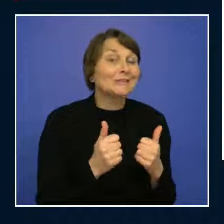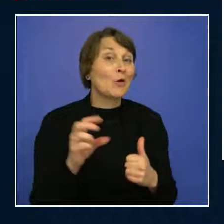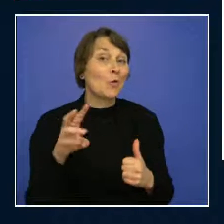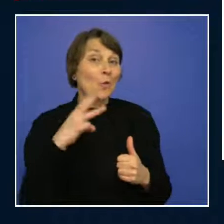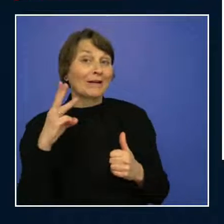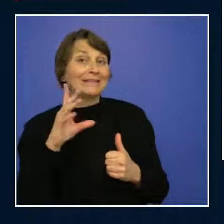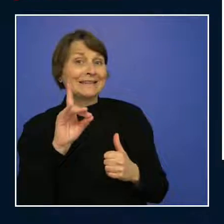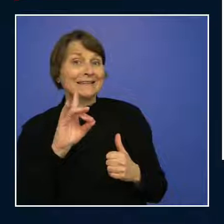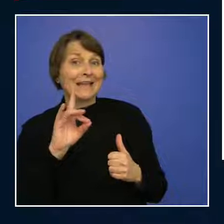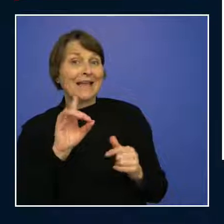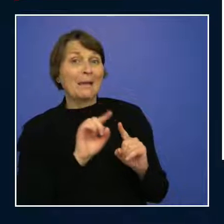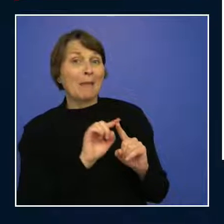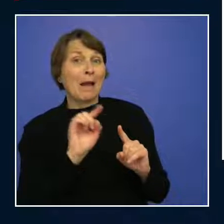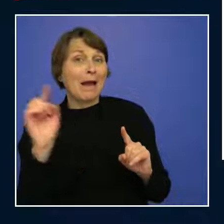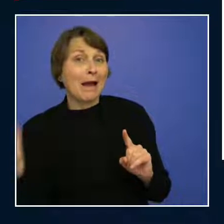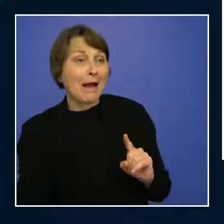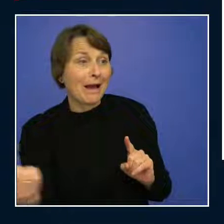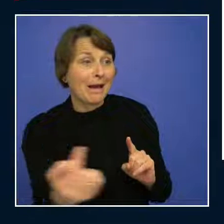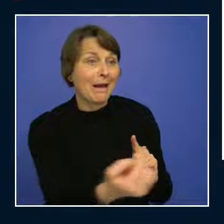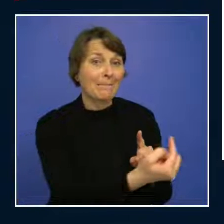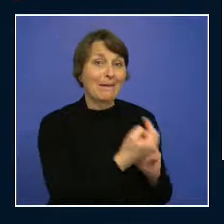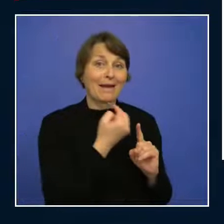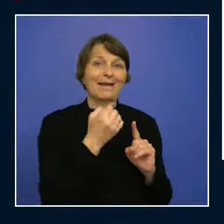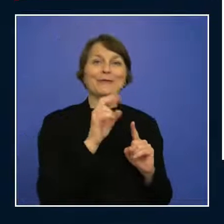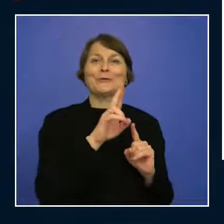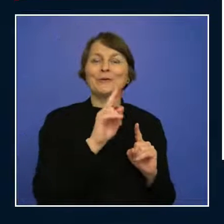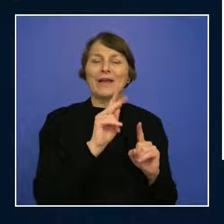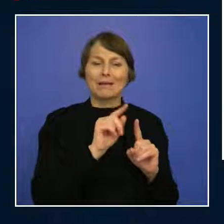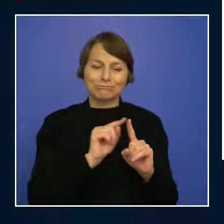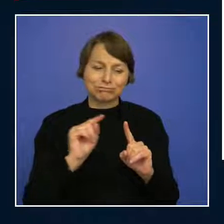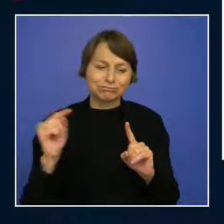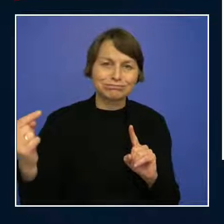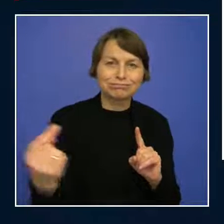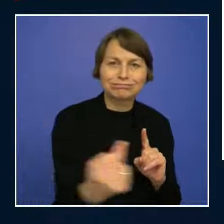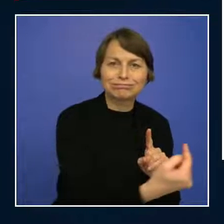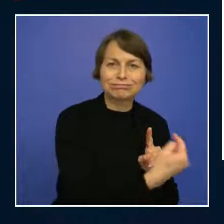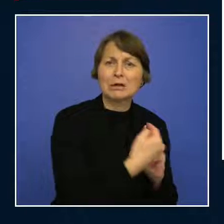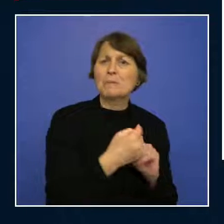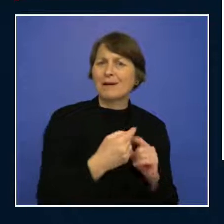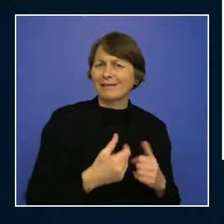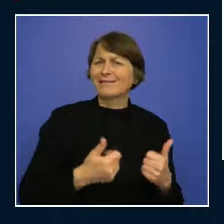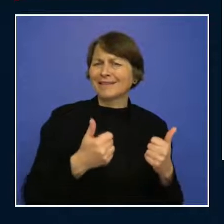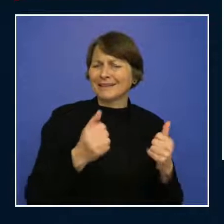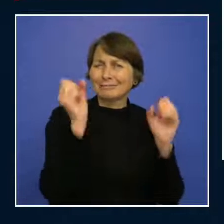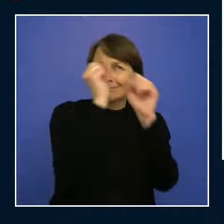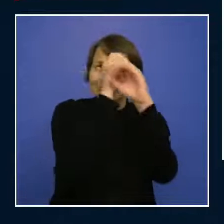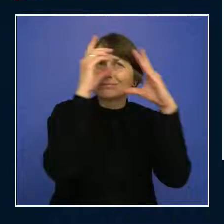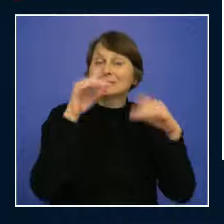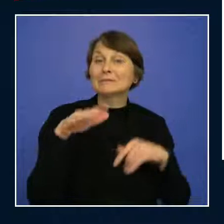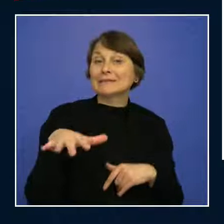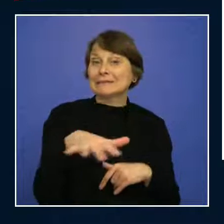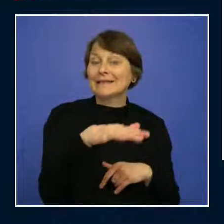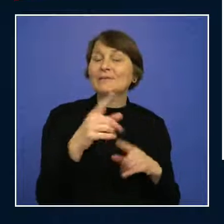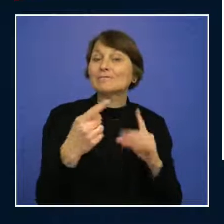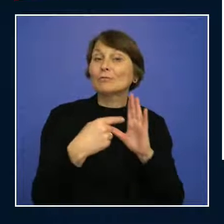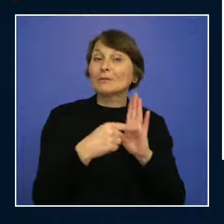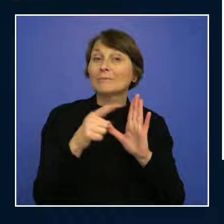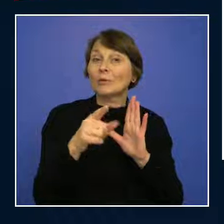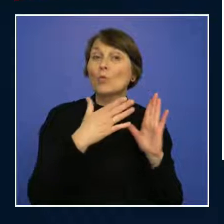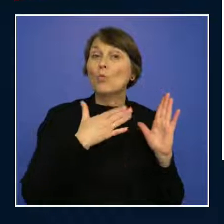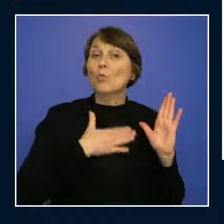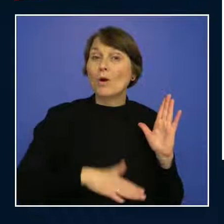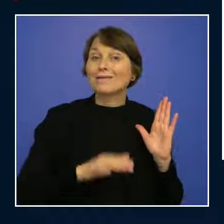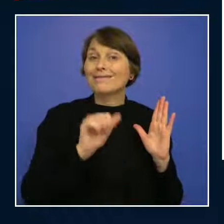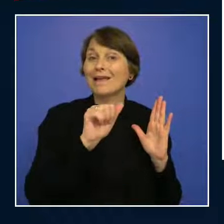way back to the UK, but you can see that scenario. You know, it's great for maybe, again, A/B testing if you want to test with a certain subset